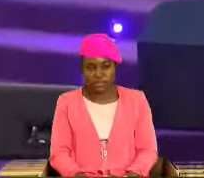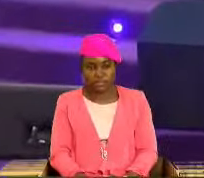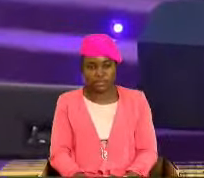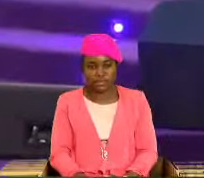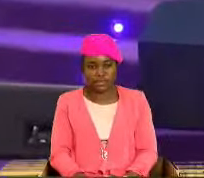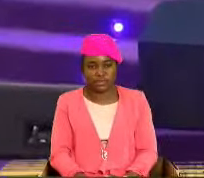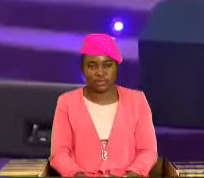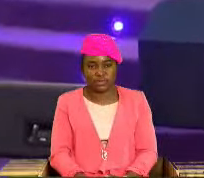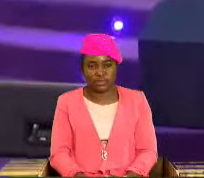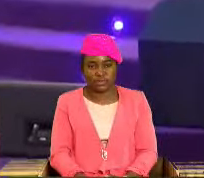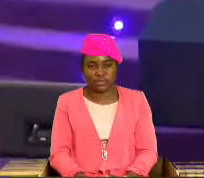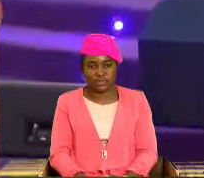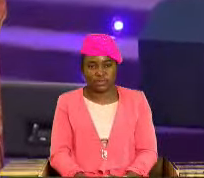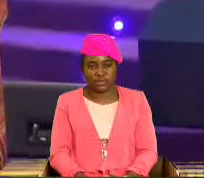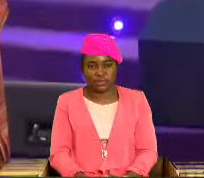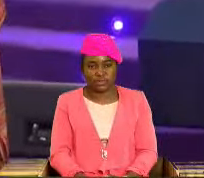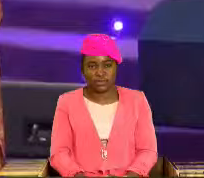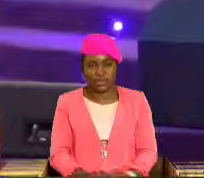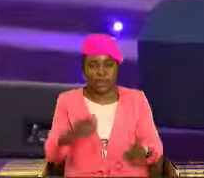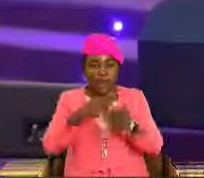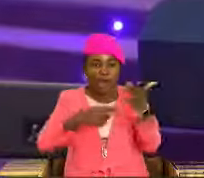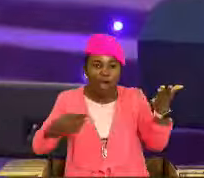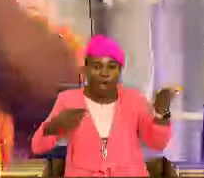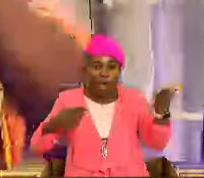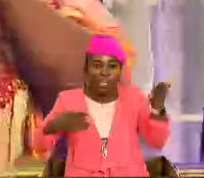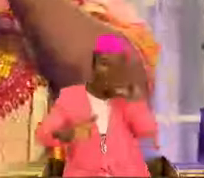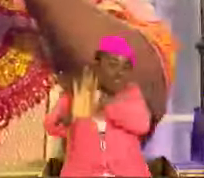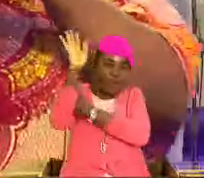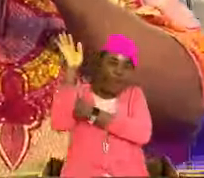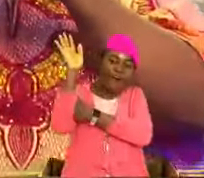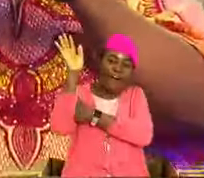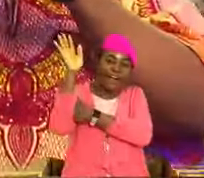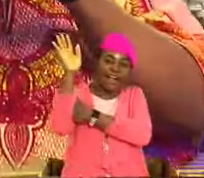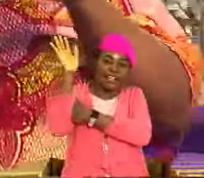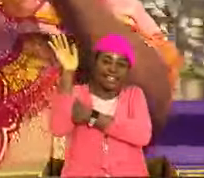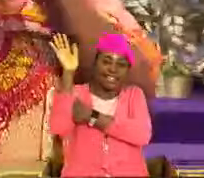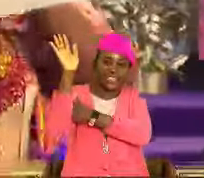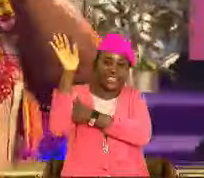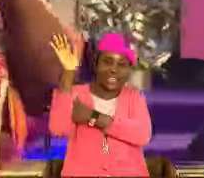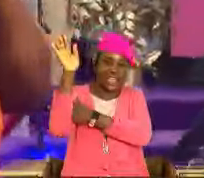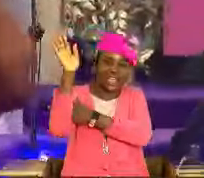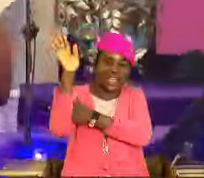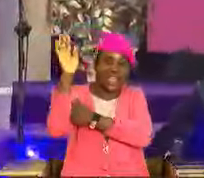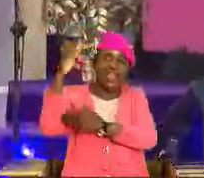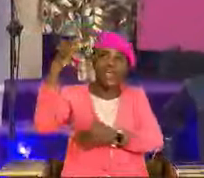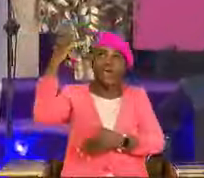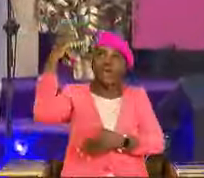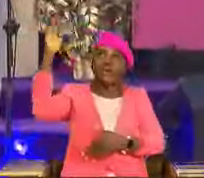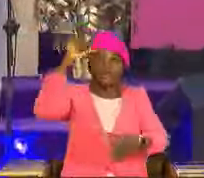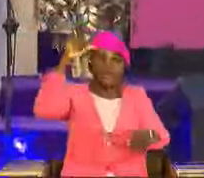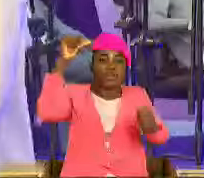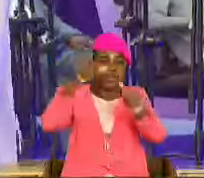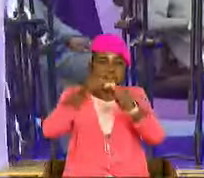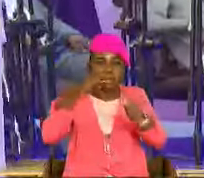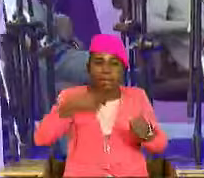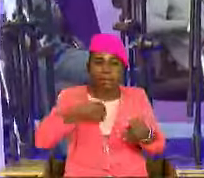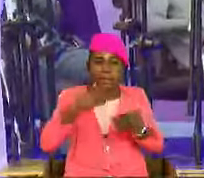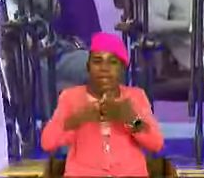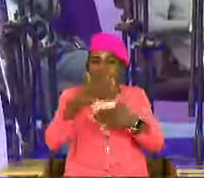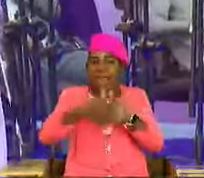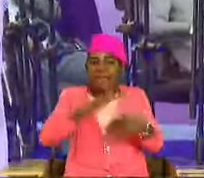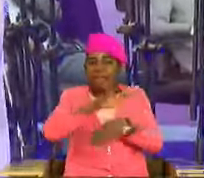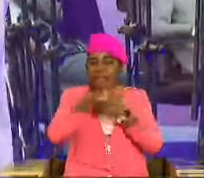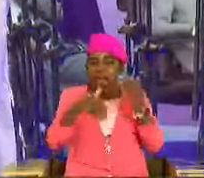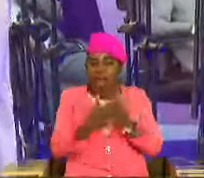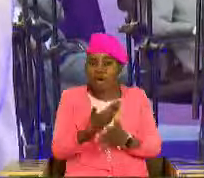welcome H God you remembered me after all these years